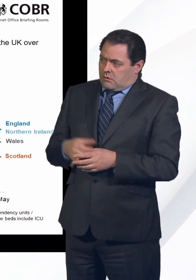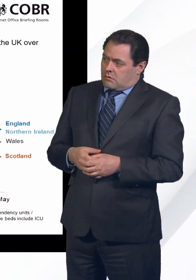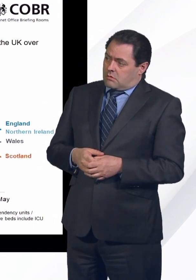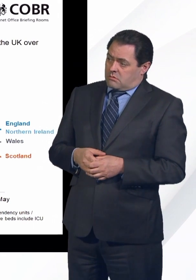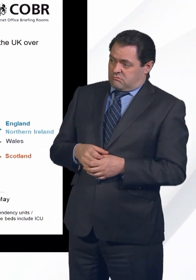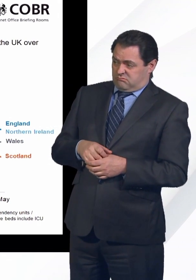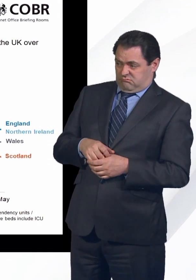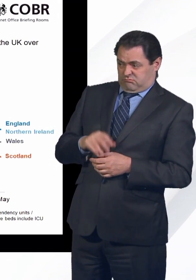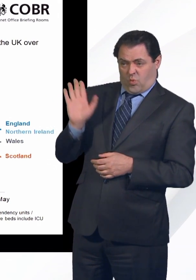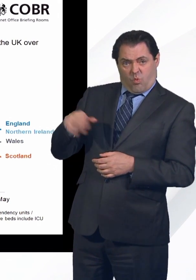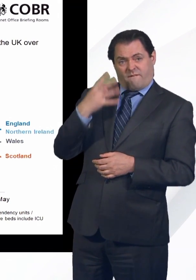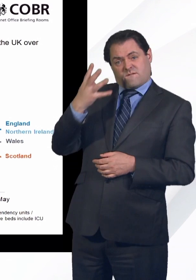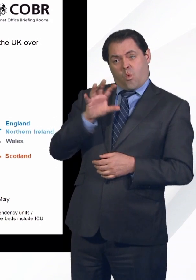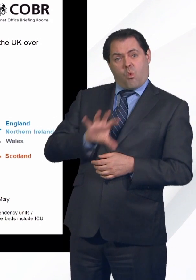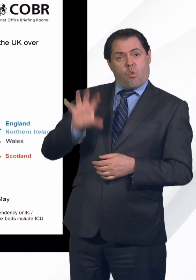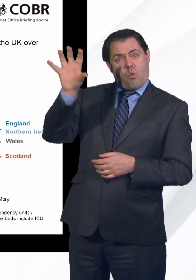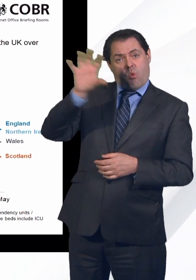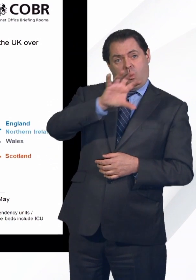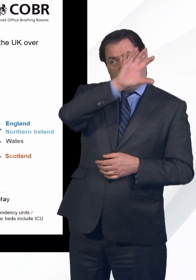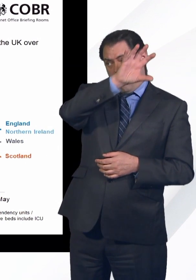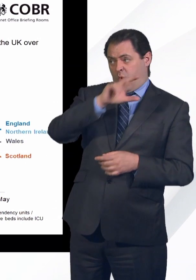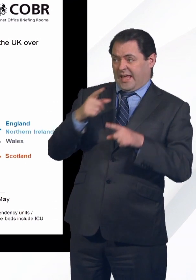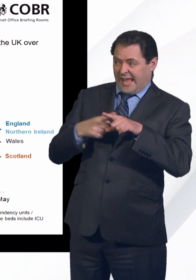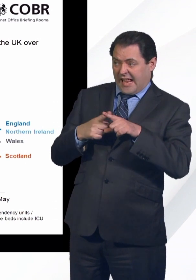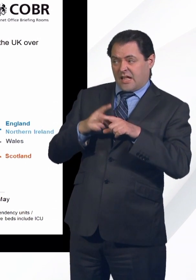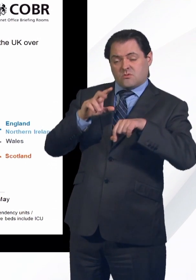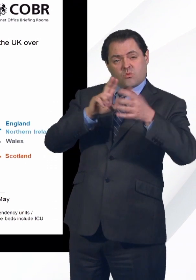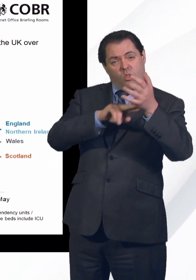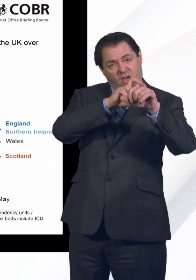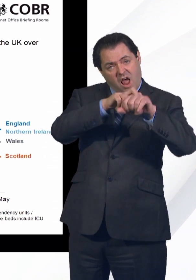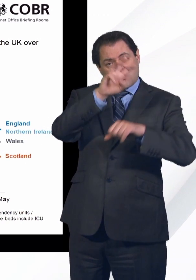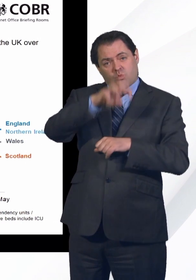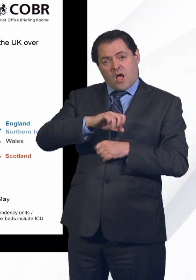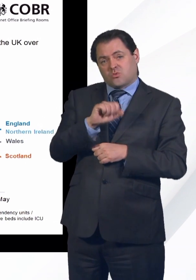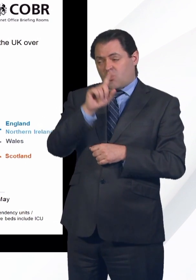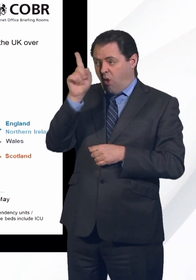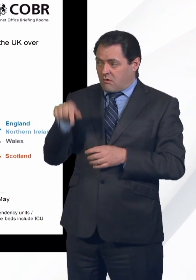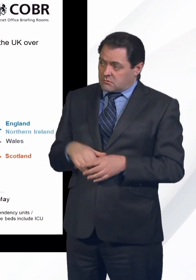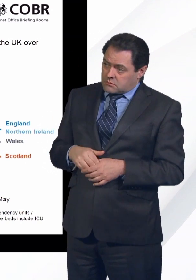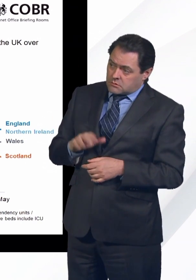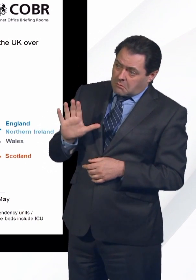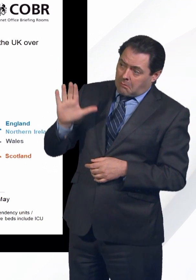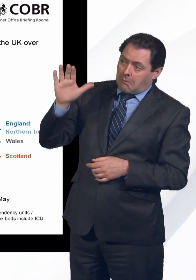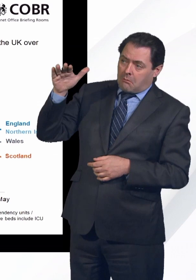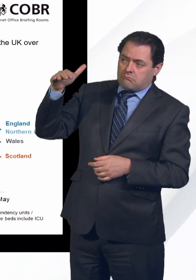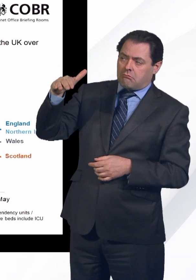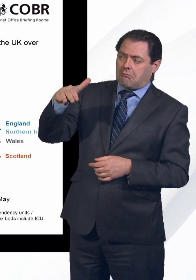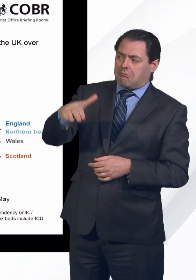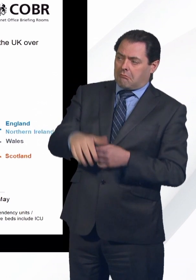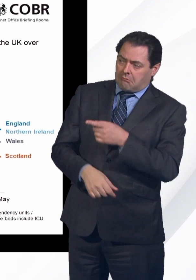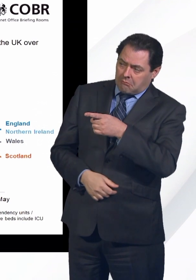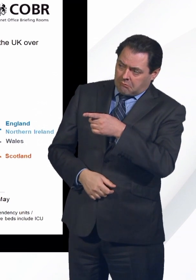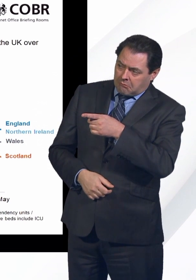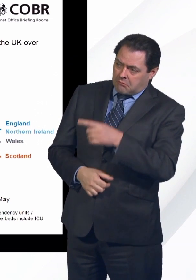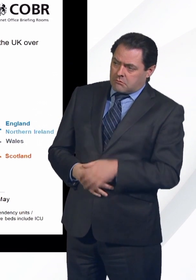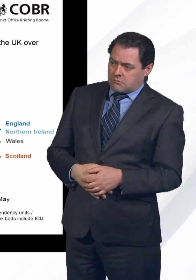nations, you can see largely continuing declines, and possibly a more important point, if you look at the